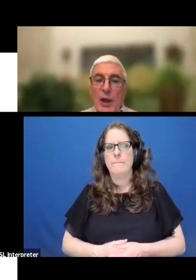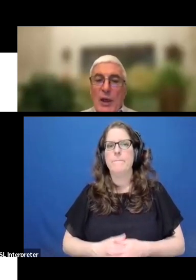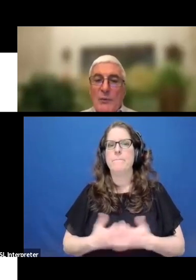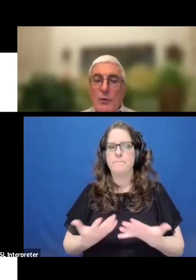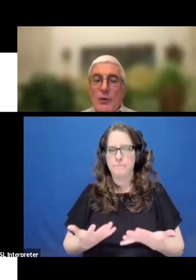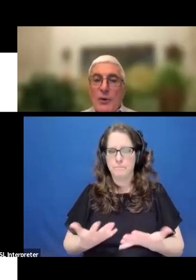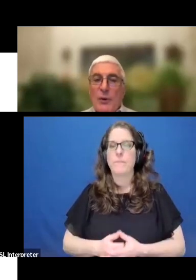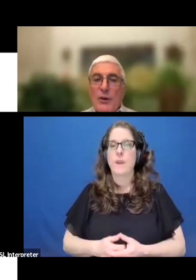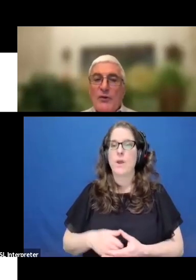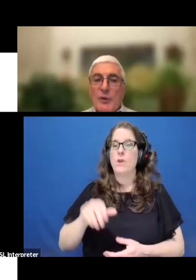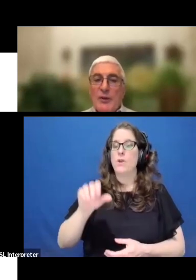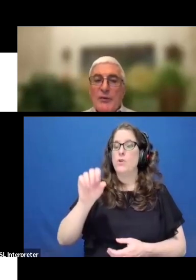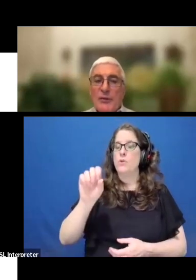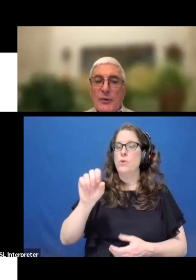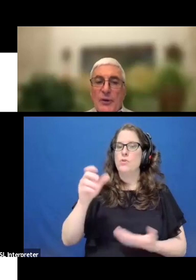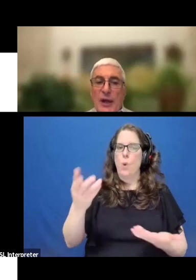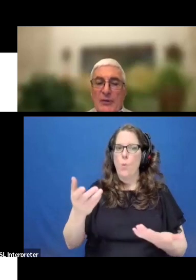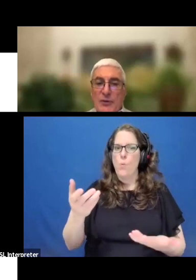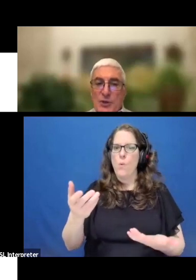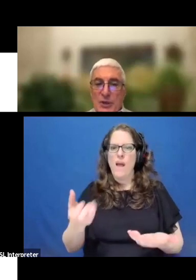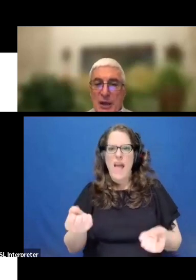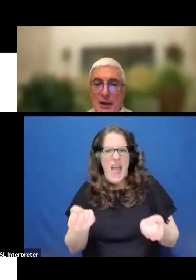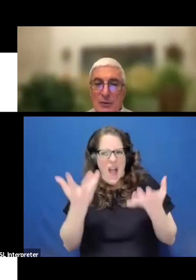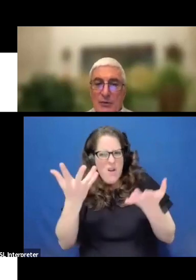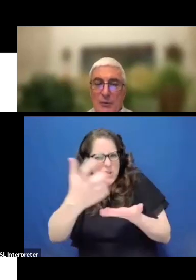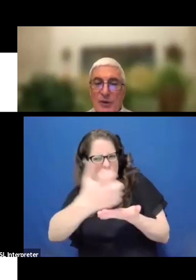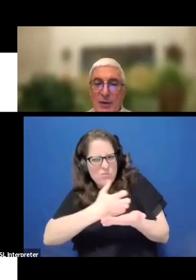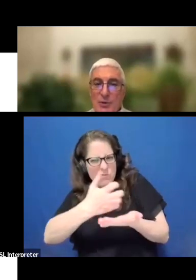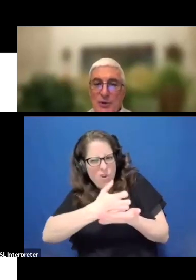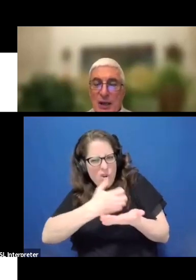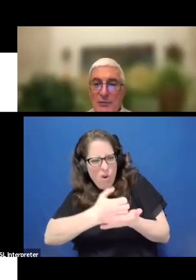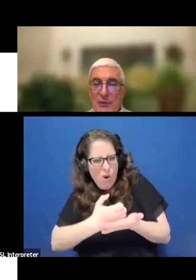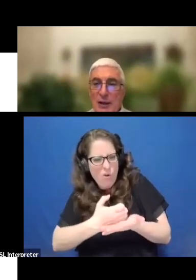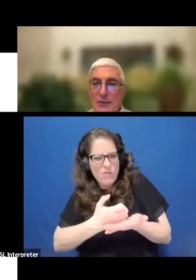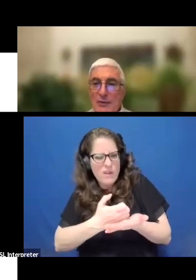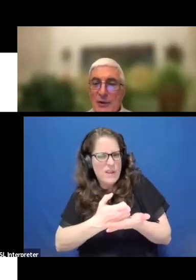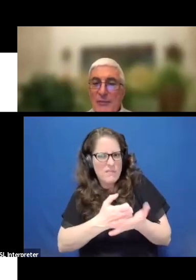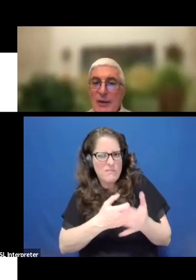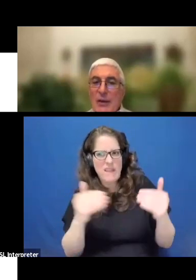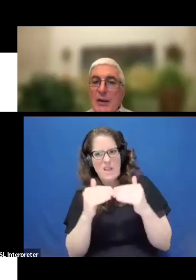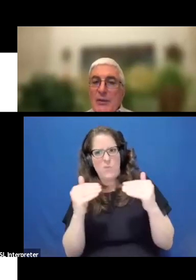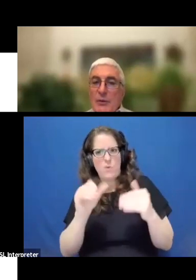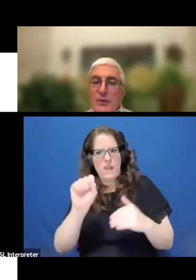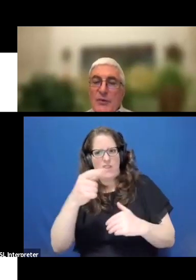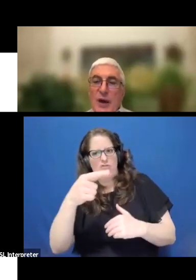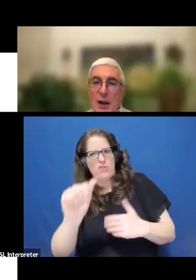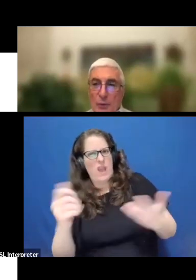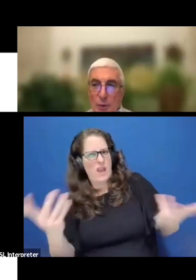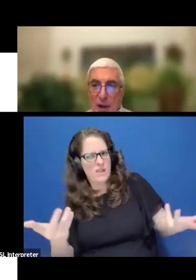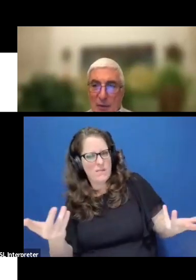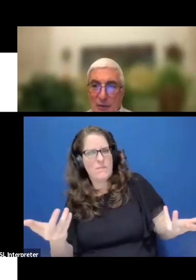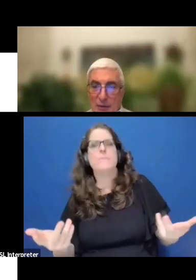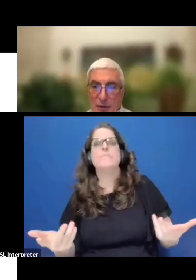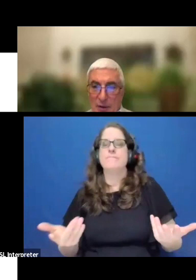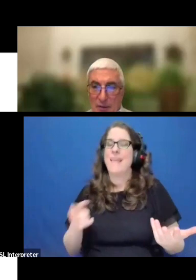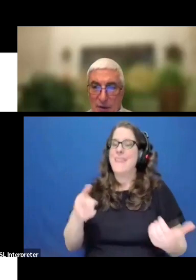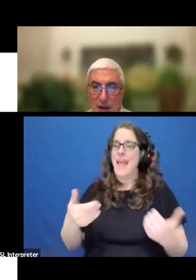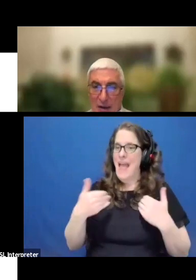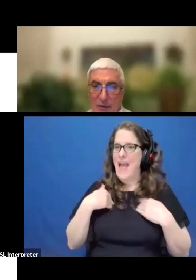So when would earnings be considered SGA, or substantial gainful activity? There is a dollar